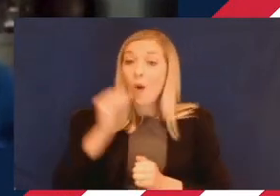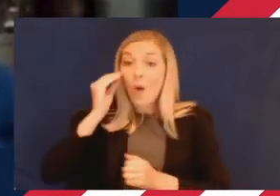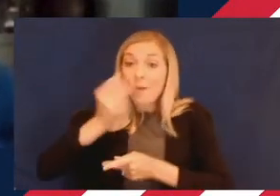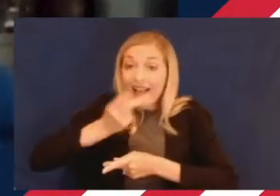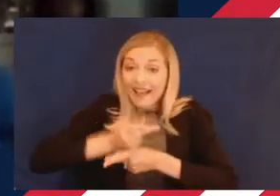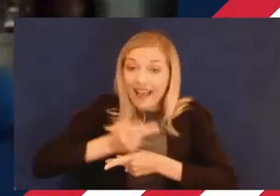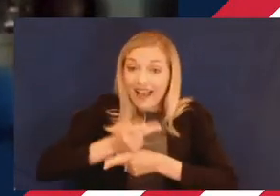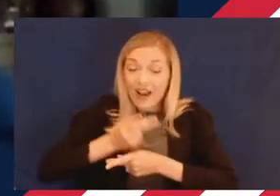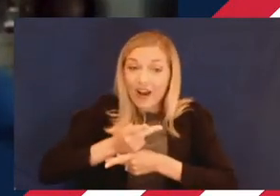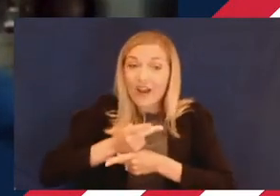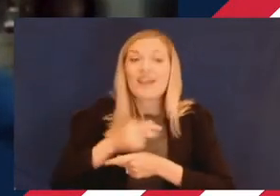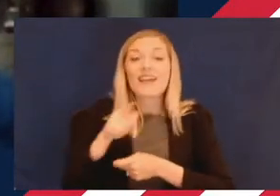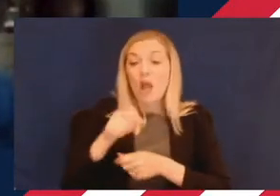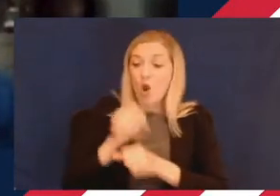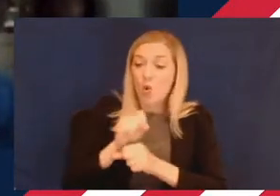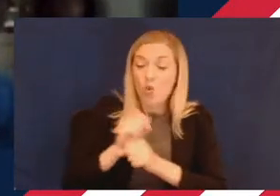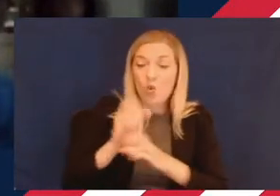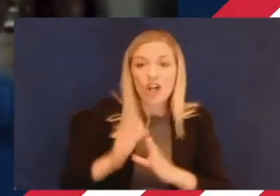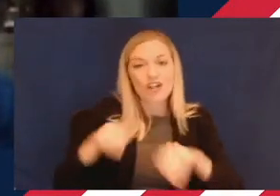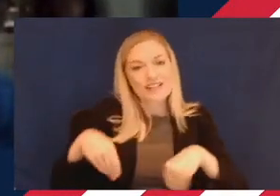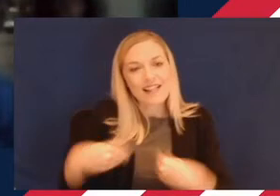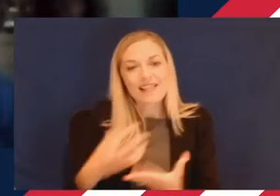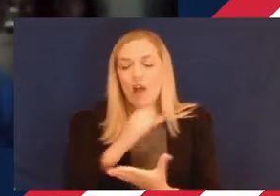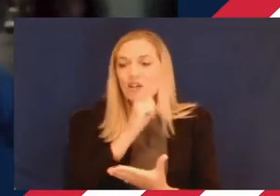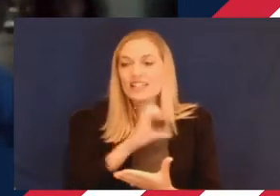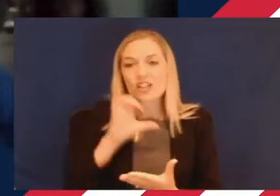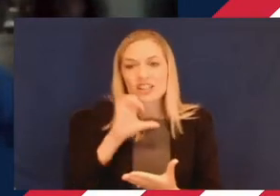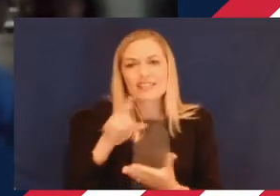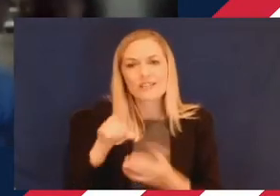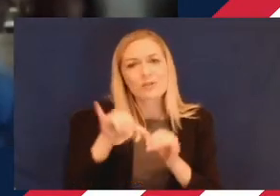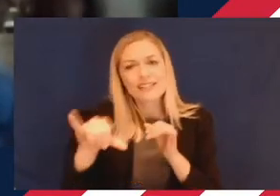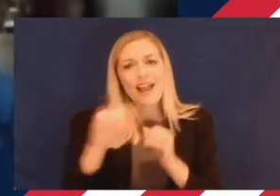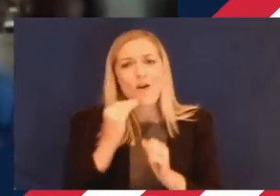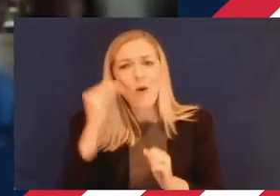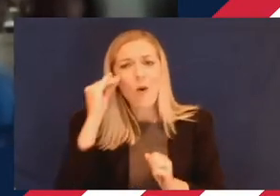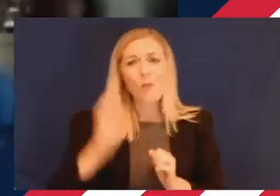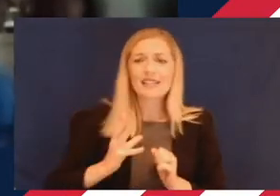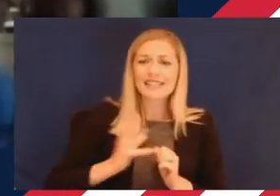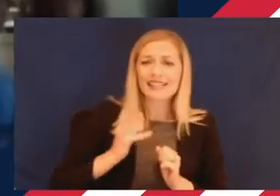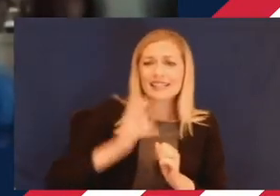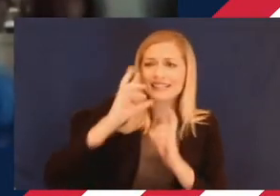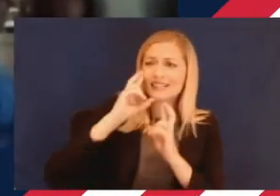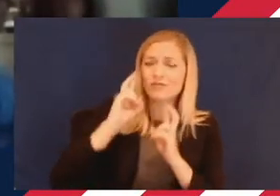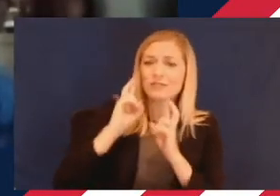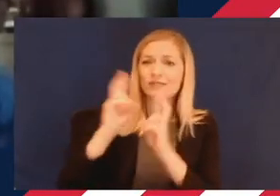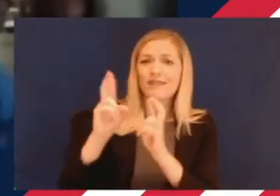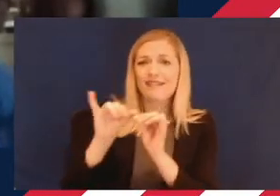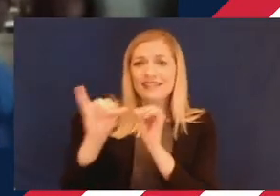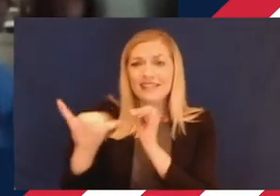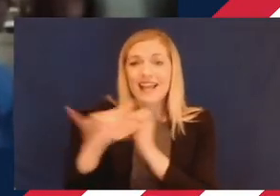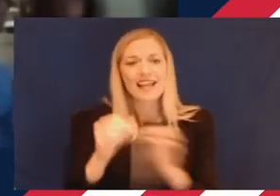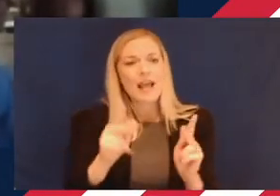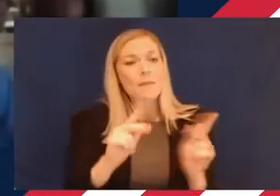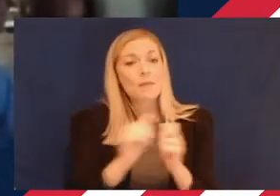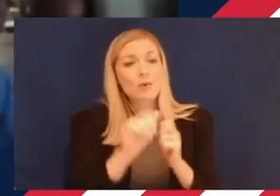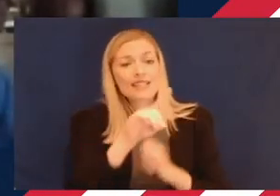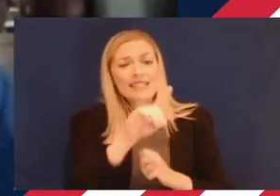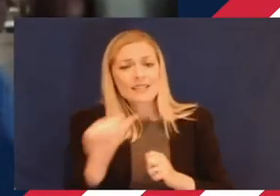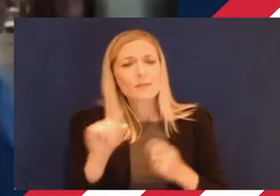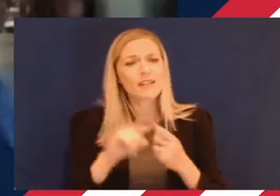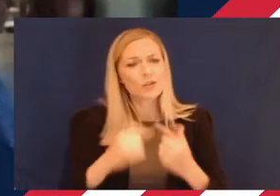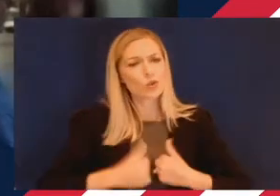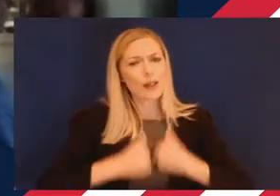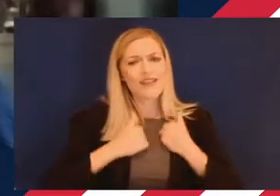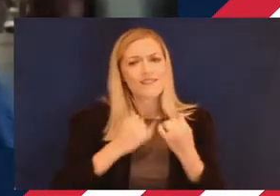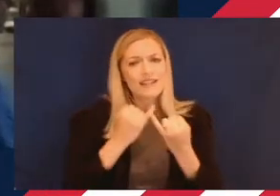workers allow seniors to age at home with dignity, and they make it possible for people with disabilities to live independently